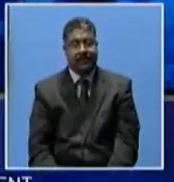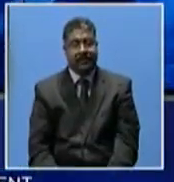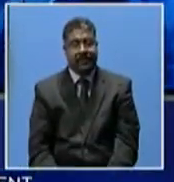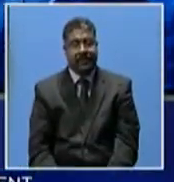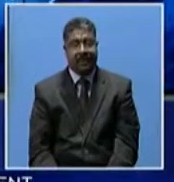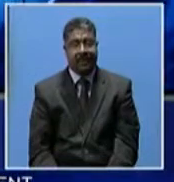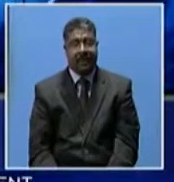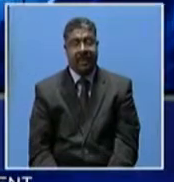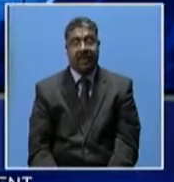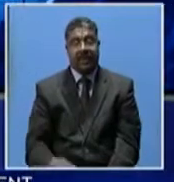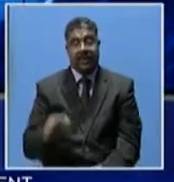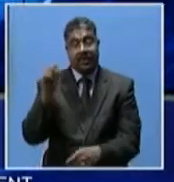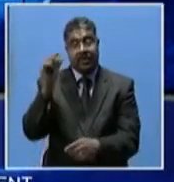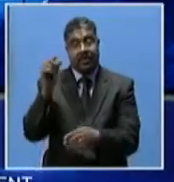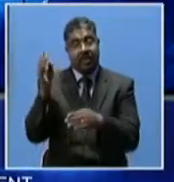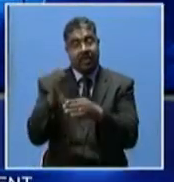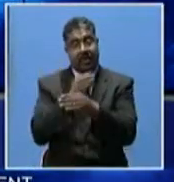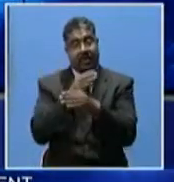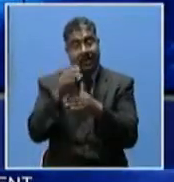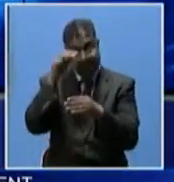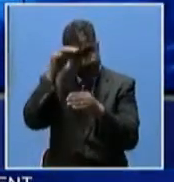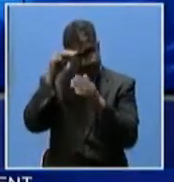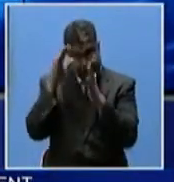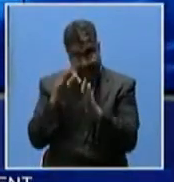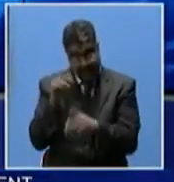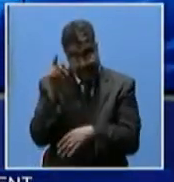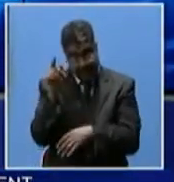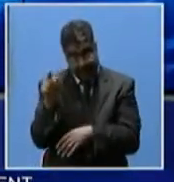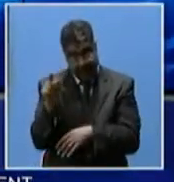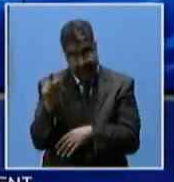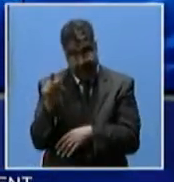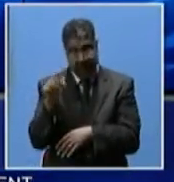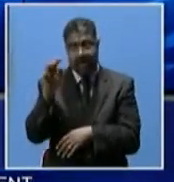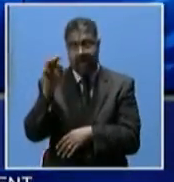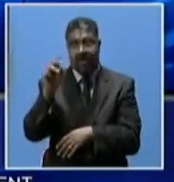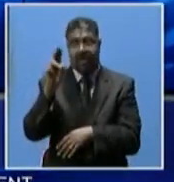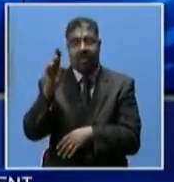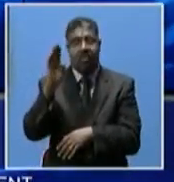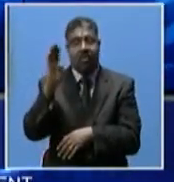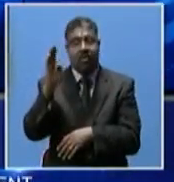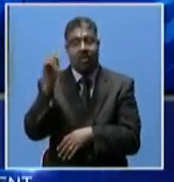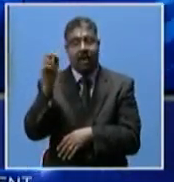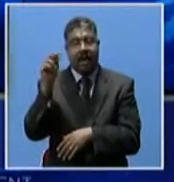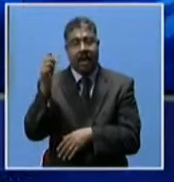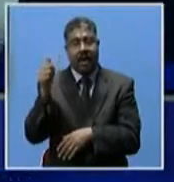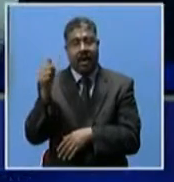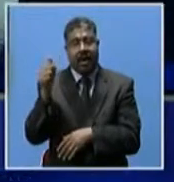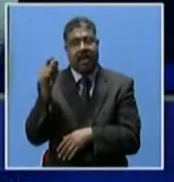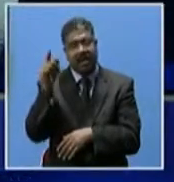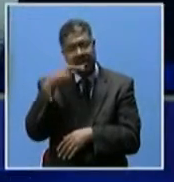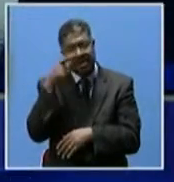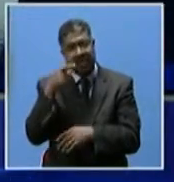Small-scale and medium enterprises Minister Elias Mubanga says the government will provide financial support to